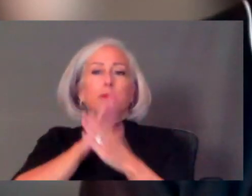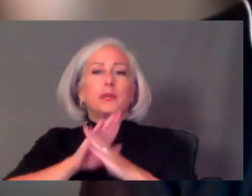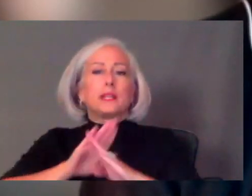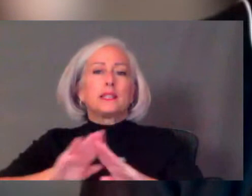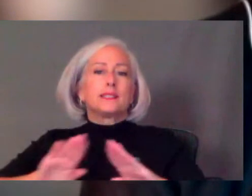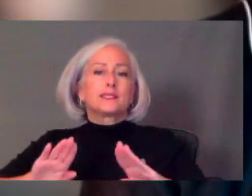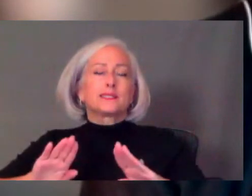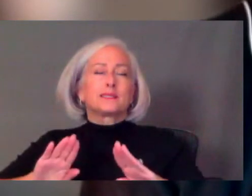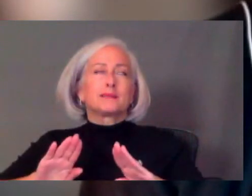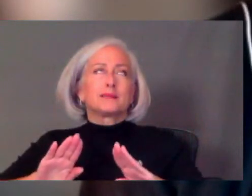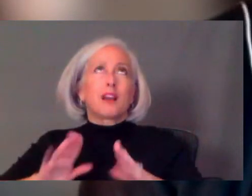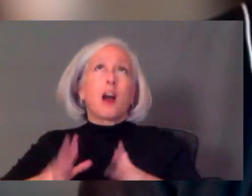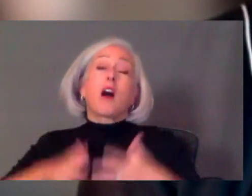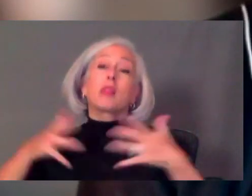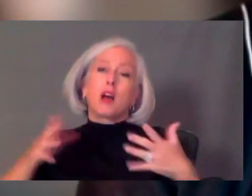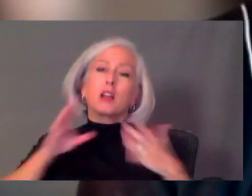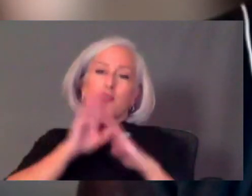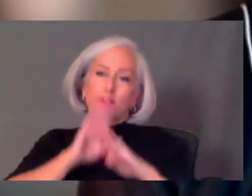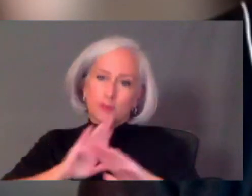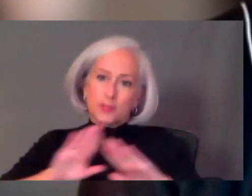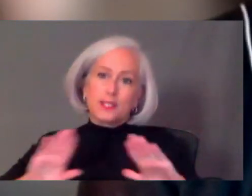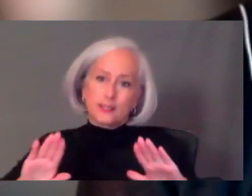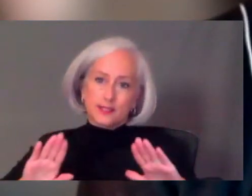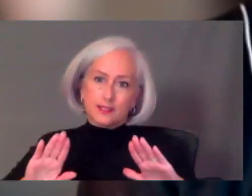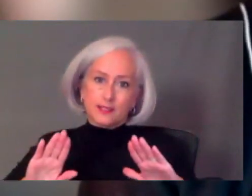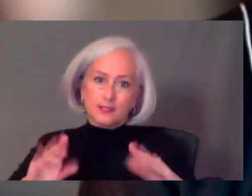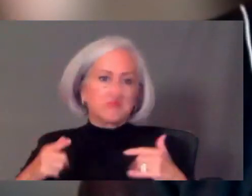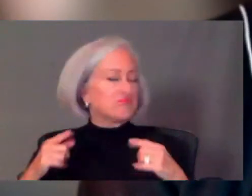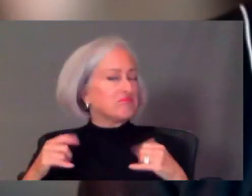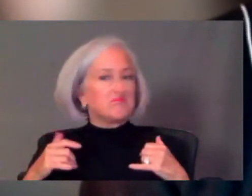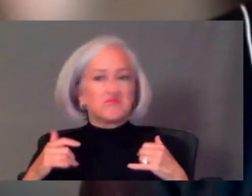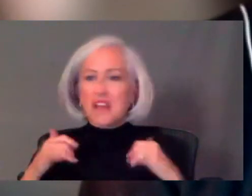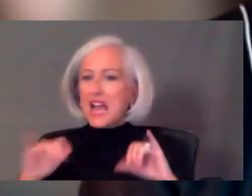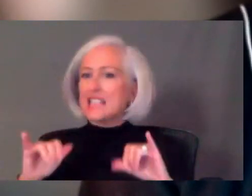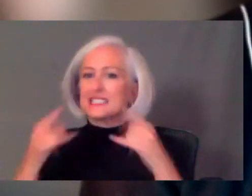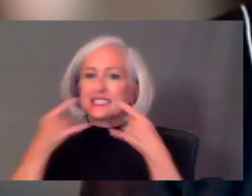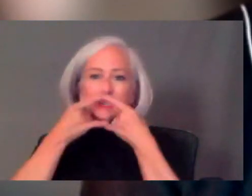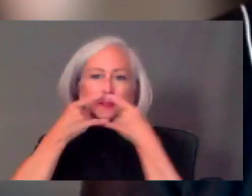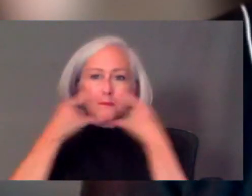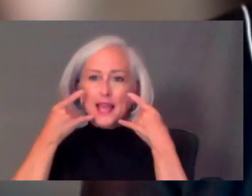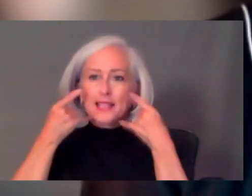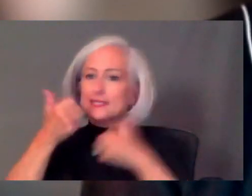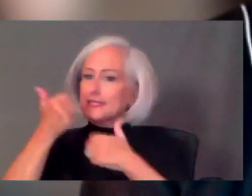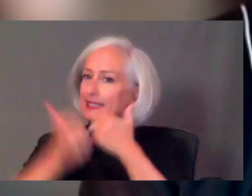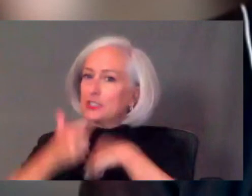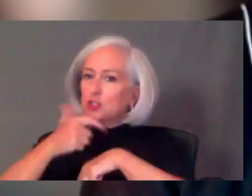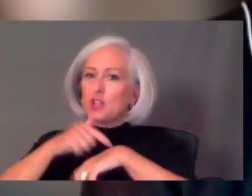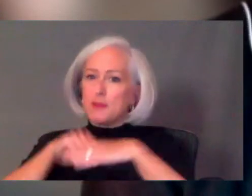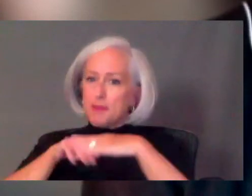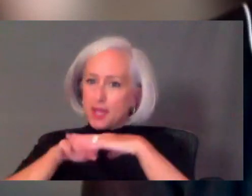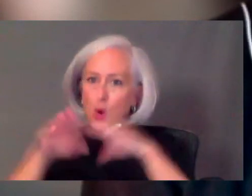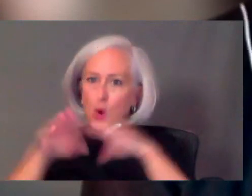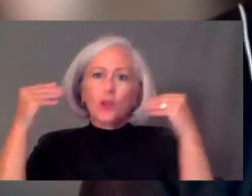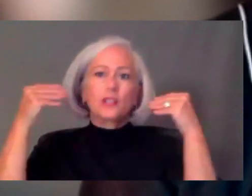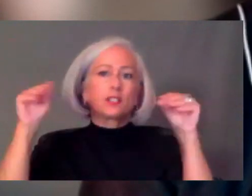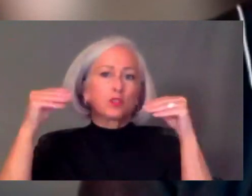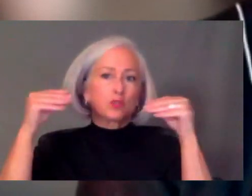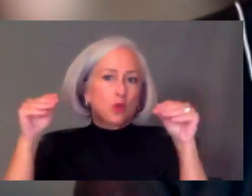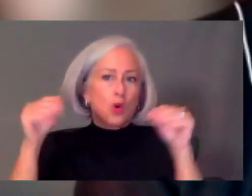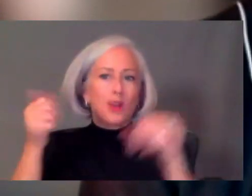But the vaccine, it wasn't even a thought. I just did